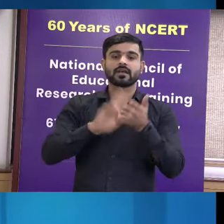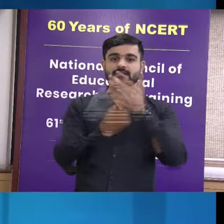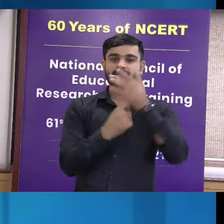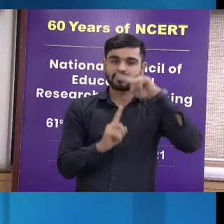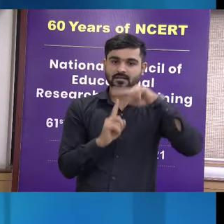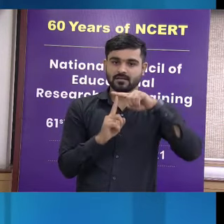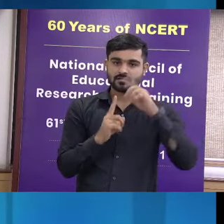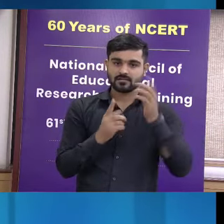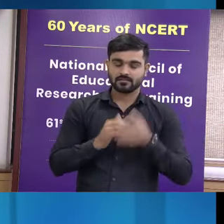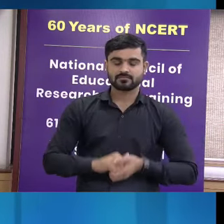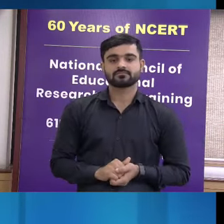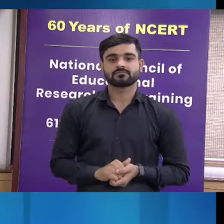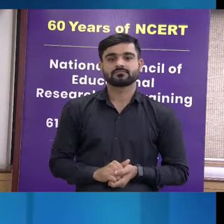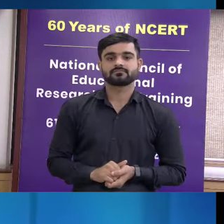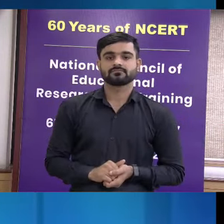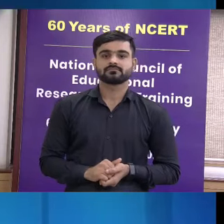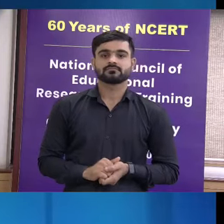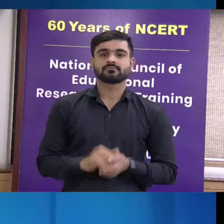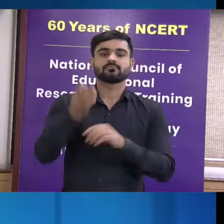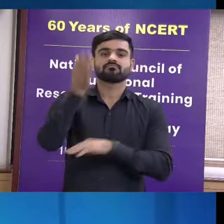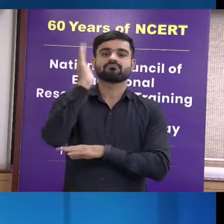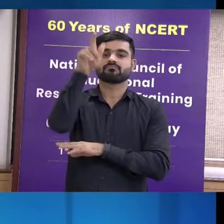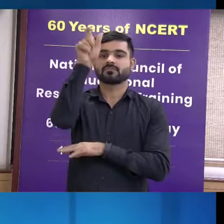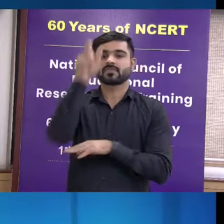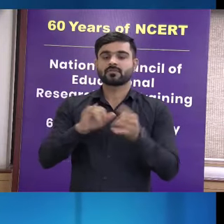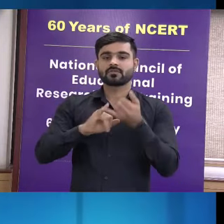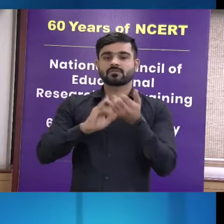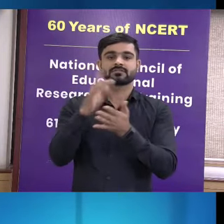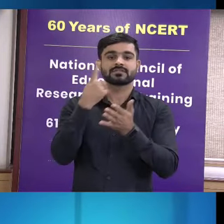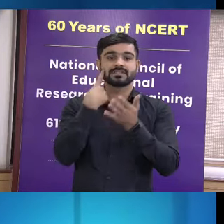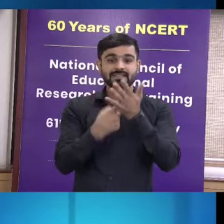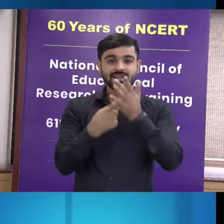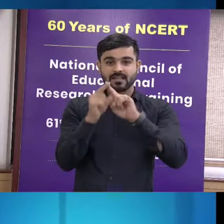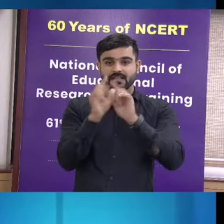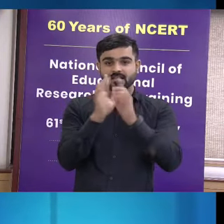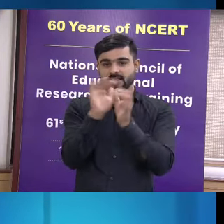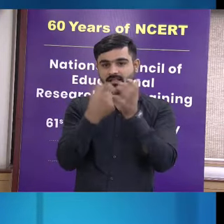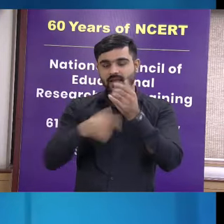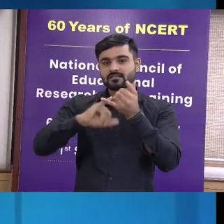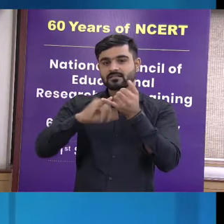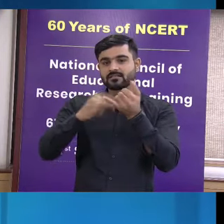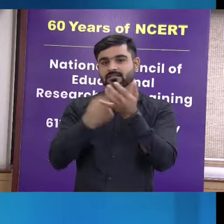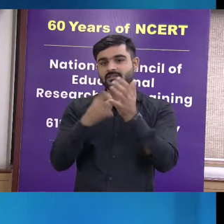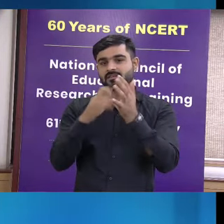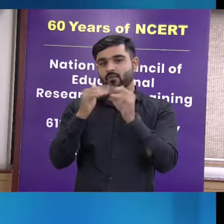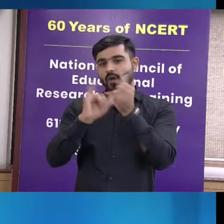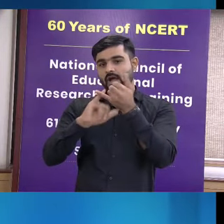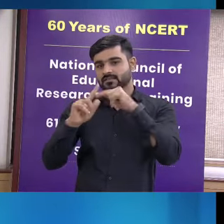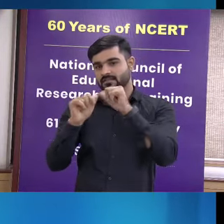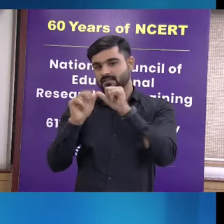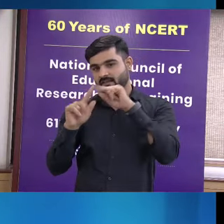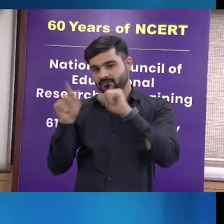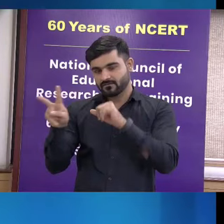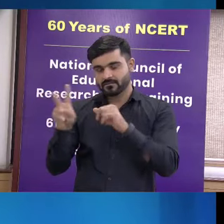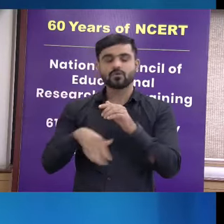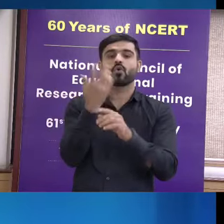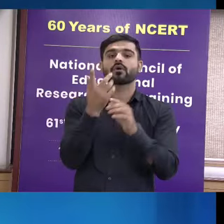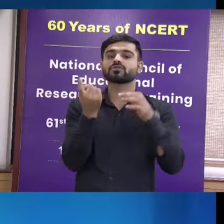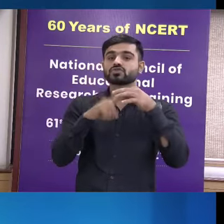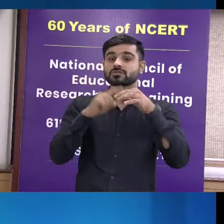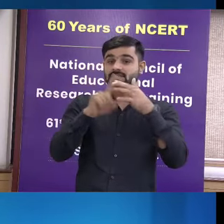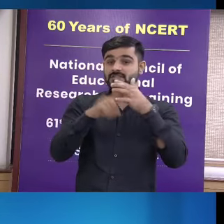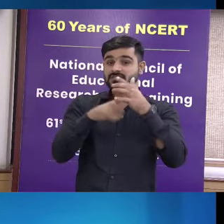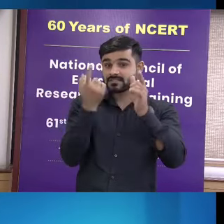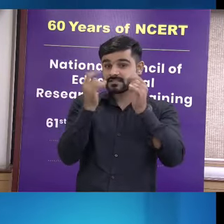NCERT, Professor Sridhar Srivastav. Joint Director CIET, Dr.